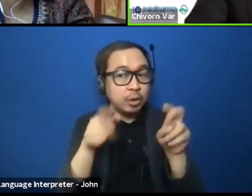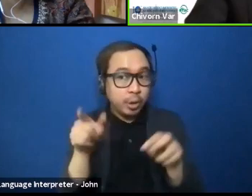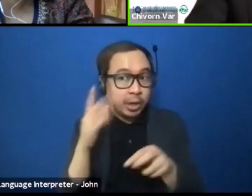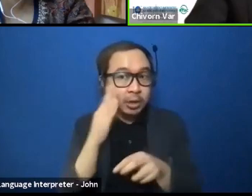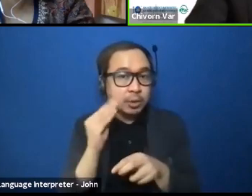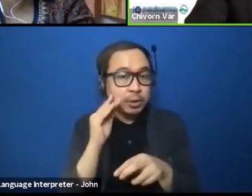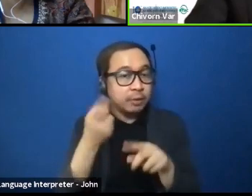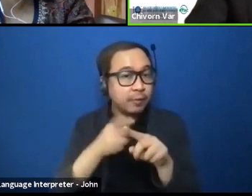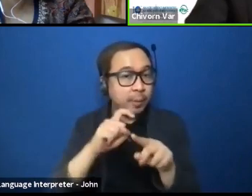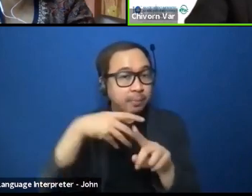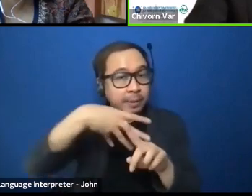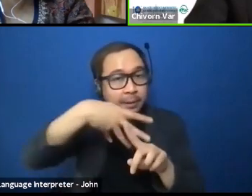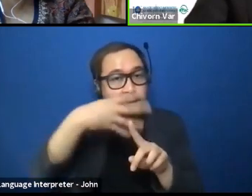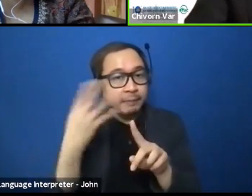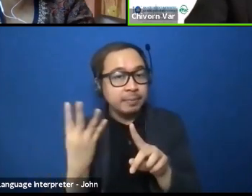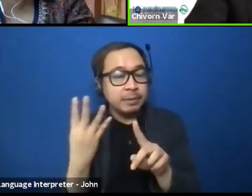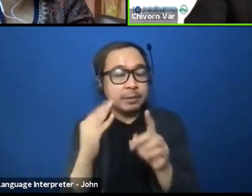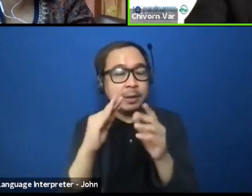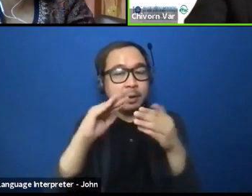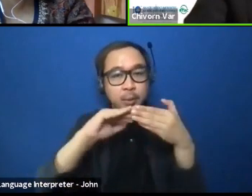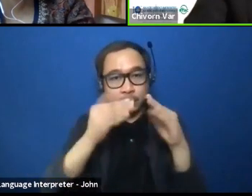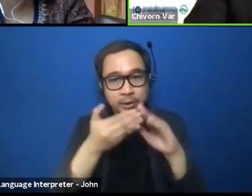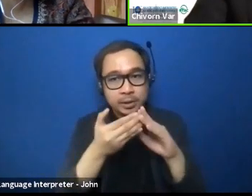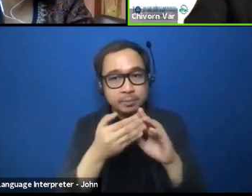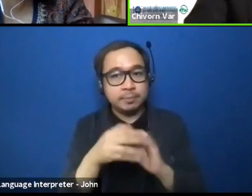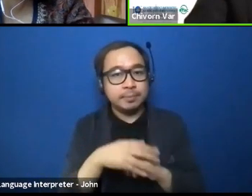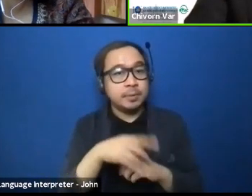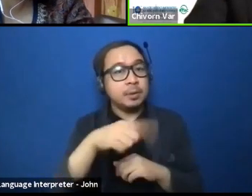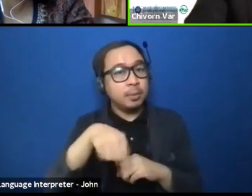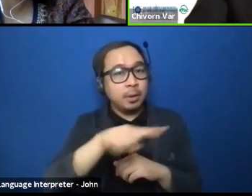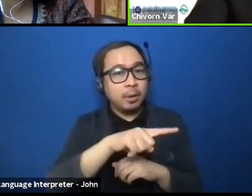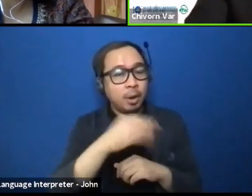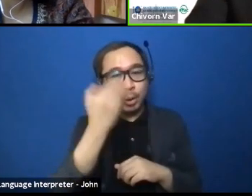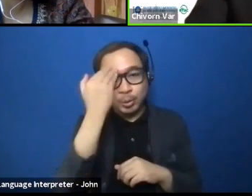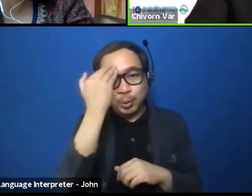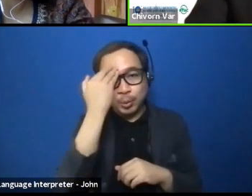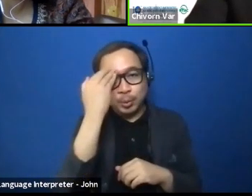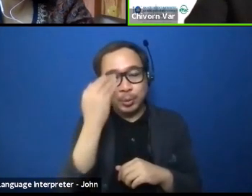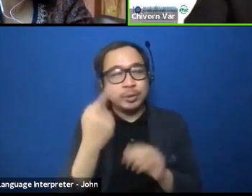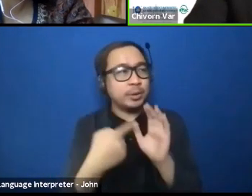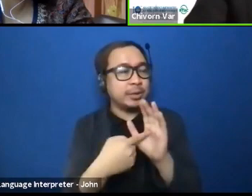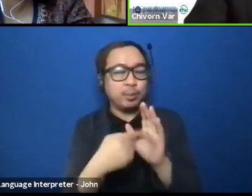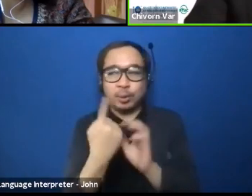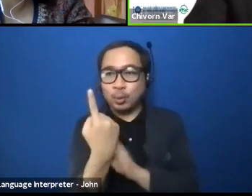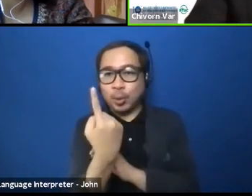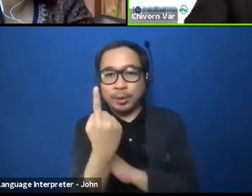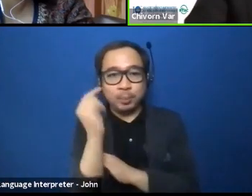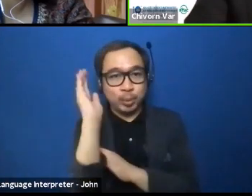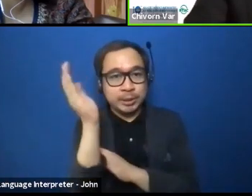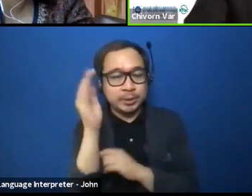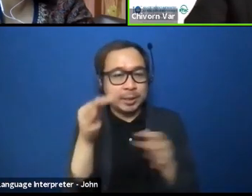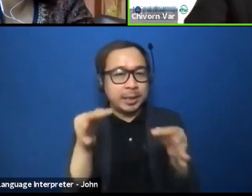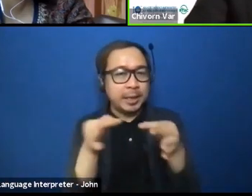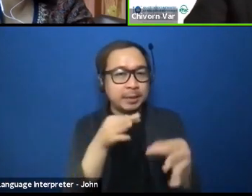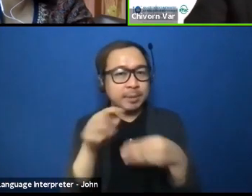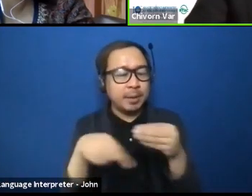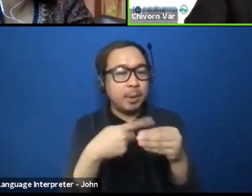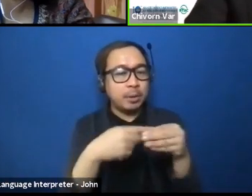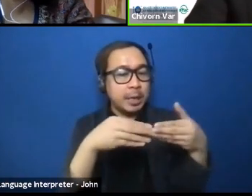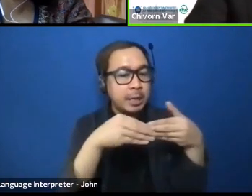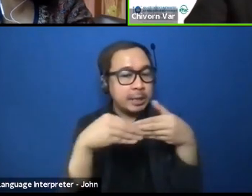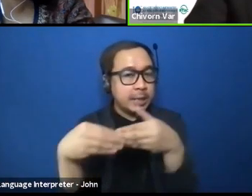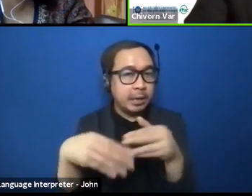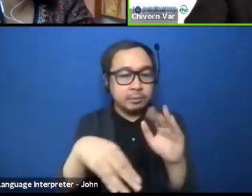and they know. And of course, you know, like one of our presenters talking about guideline, talking